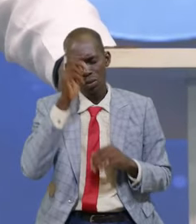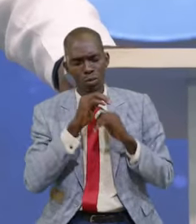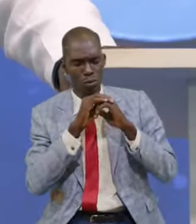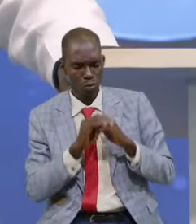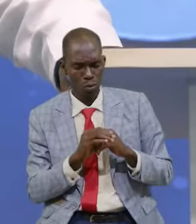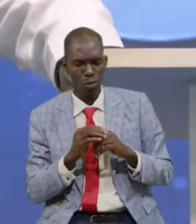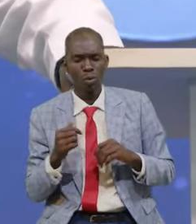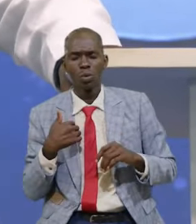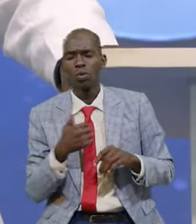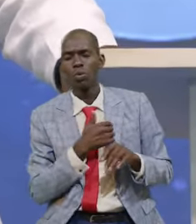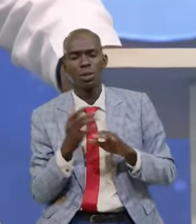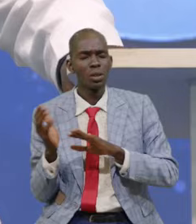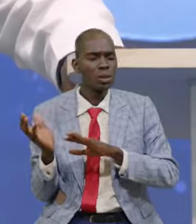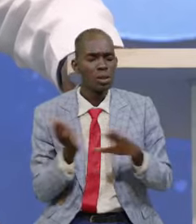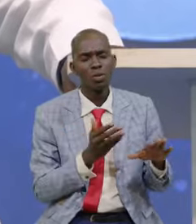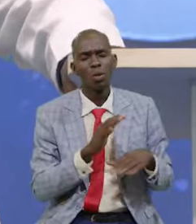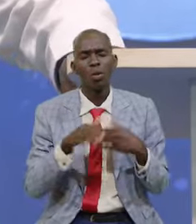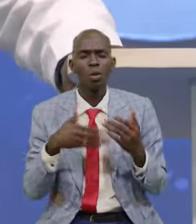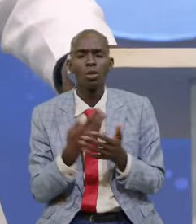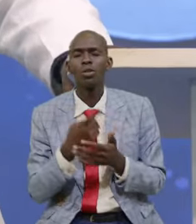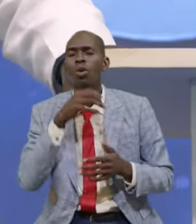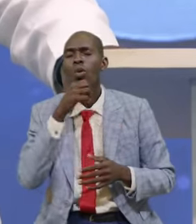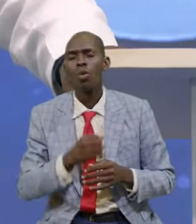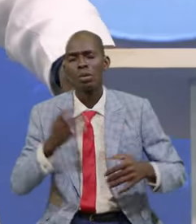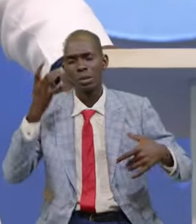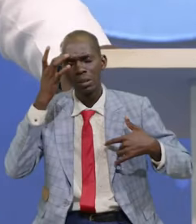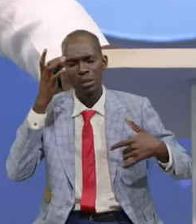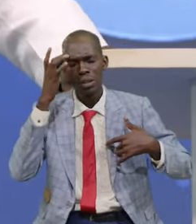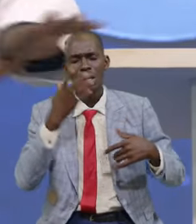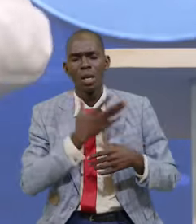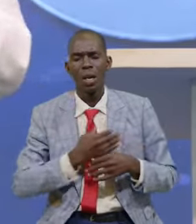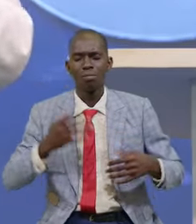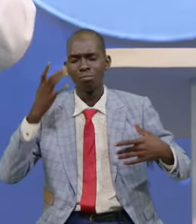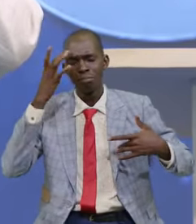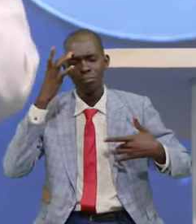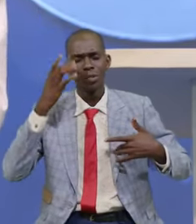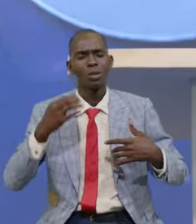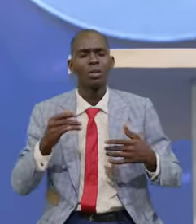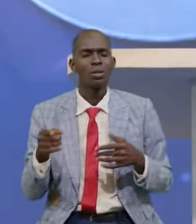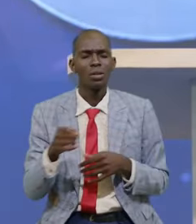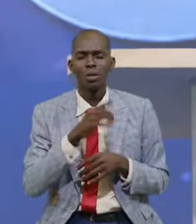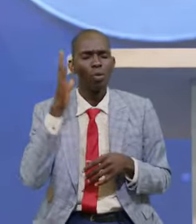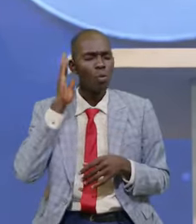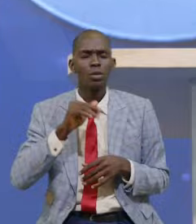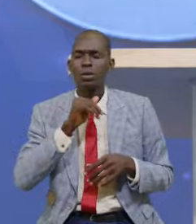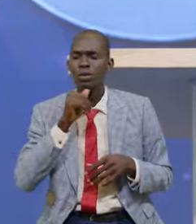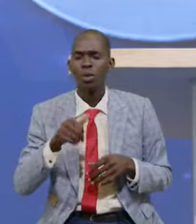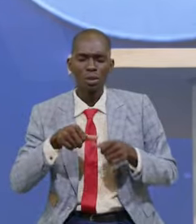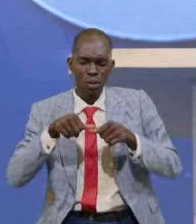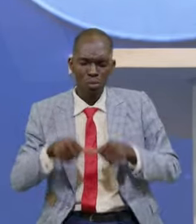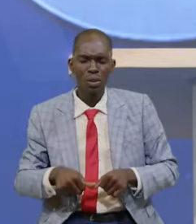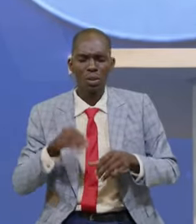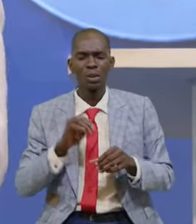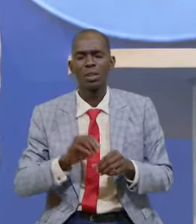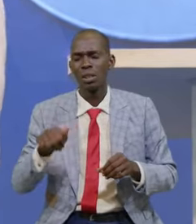We live all the old sicknesses and diseases. They will not remain in any life